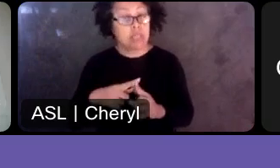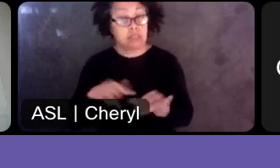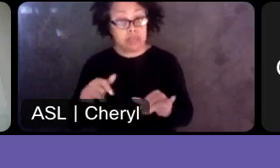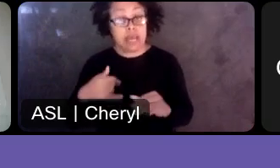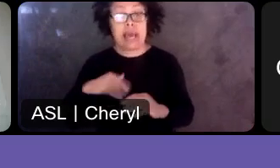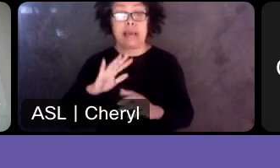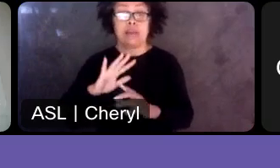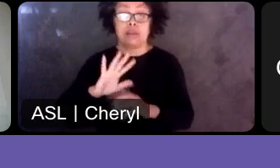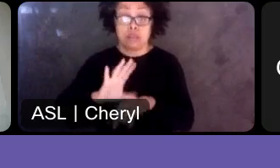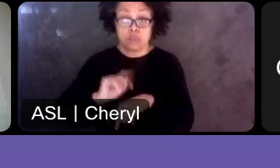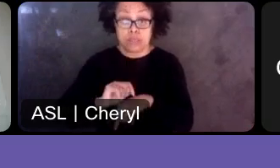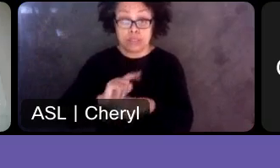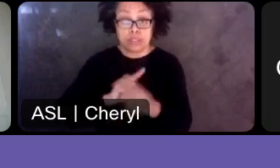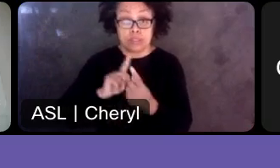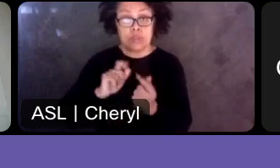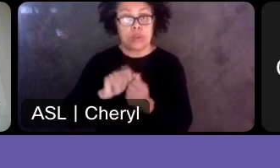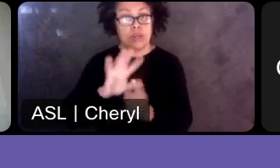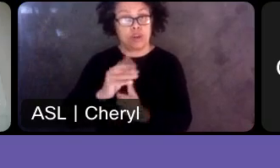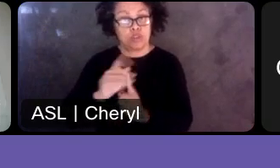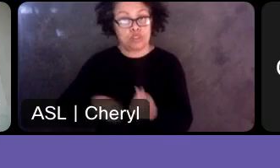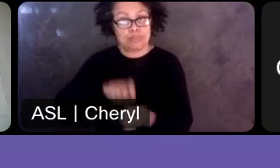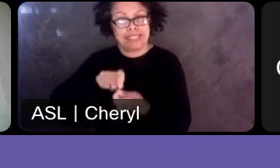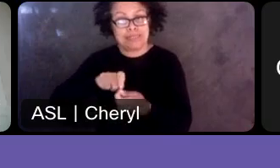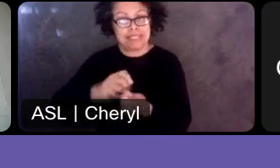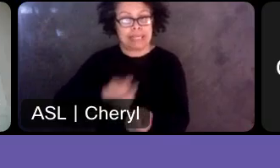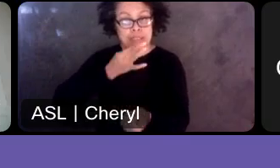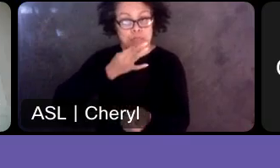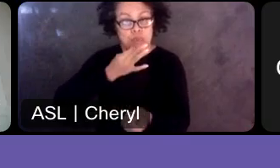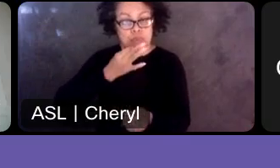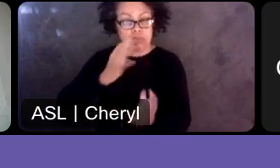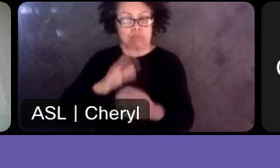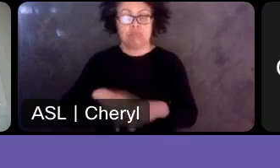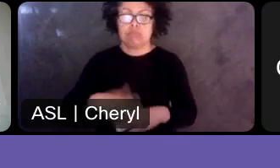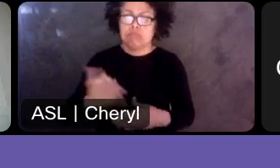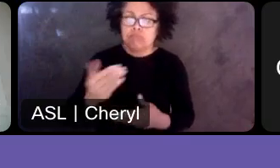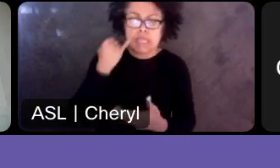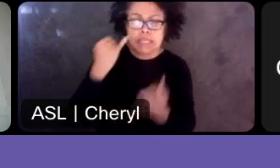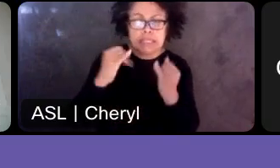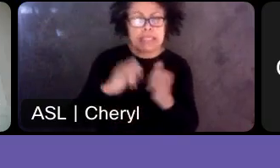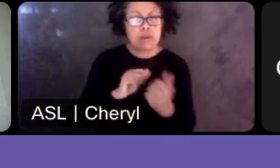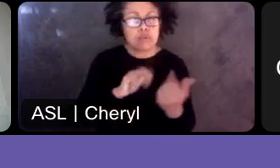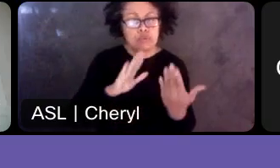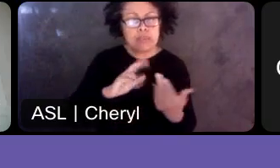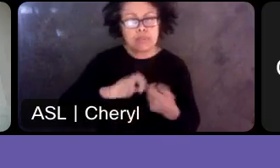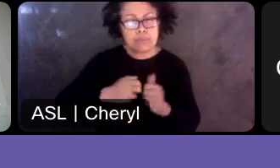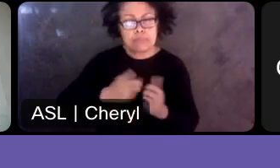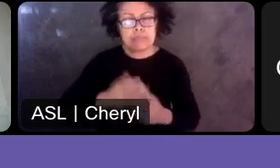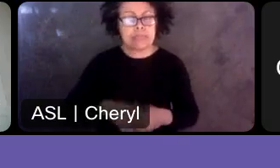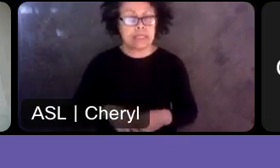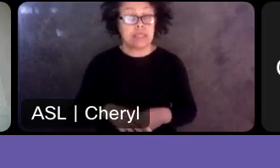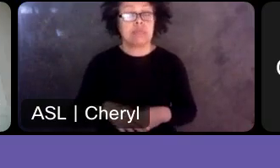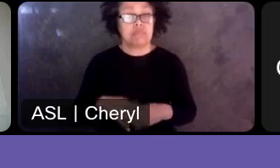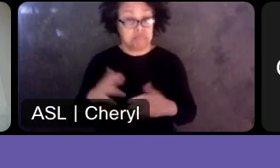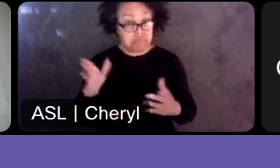culturally specific experts in the field for more information about helpful strategies to address these barriers. New resources